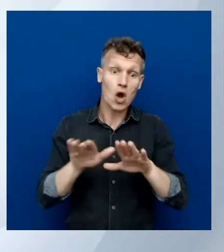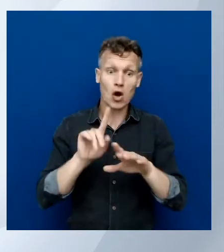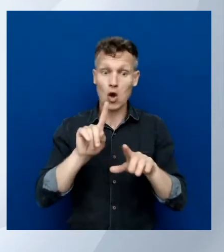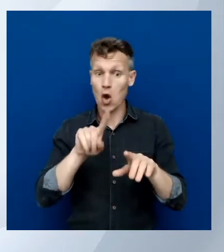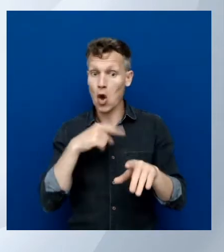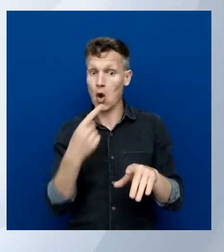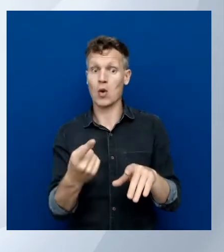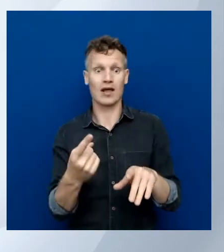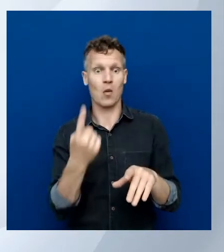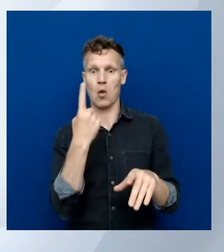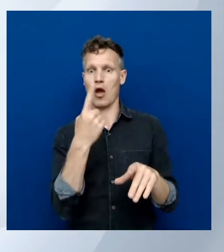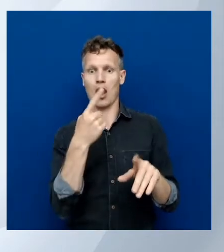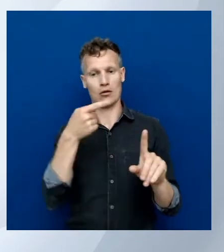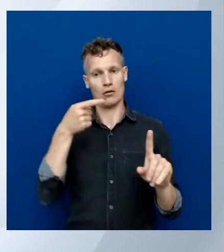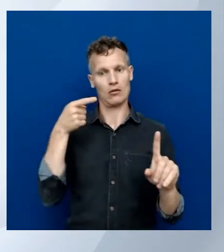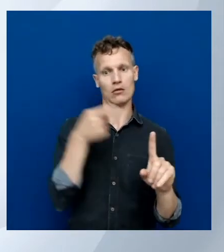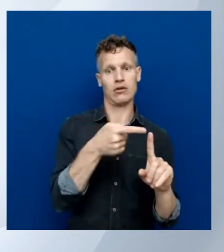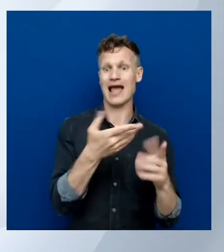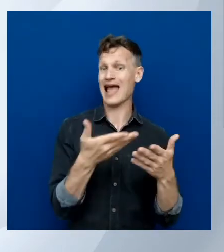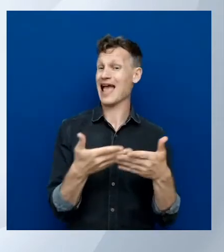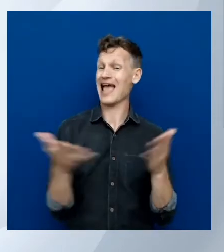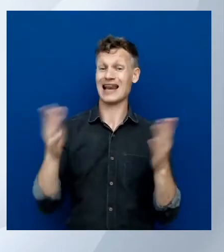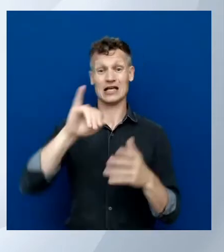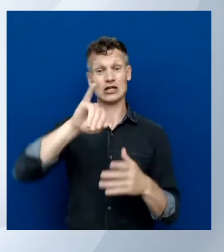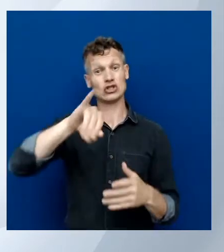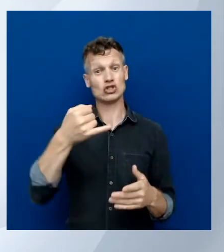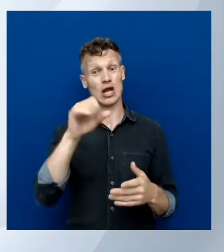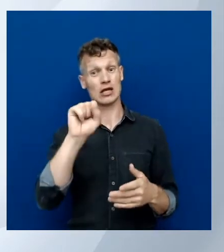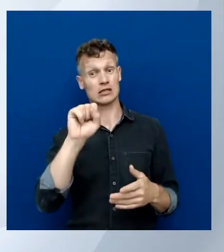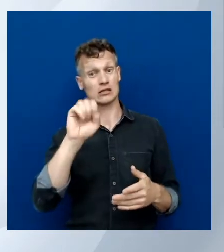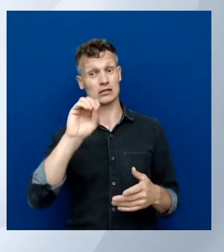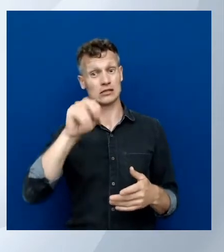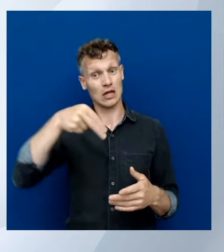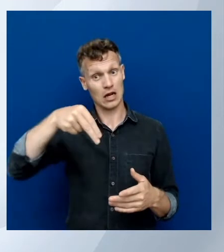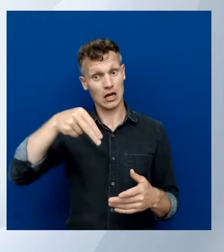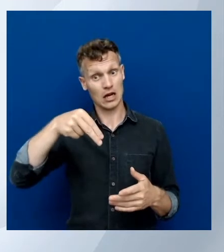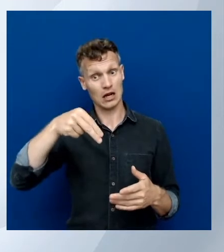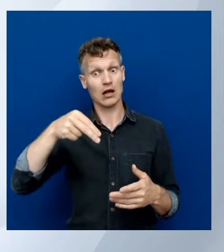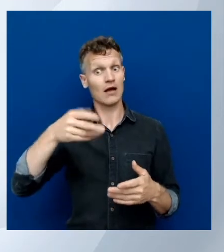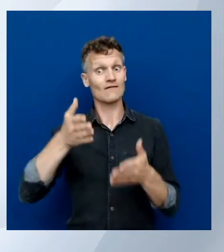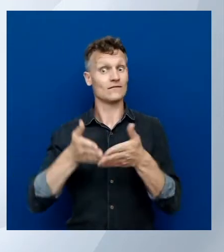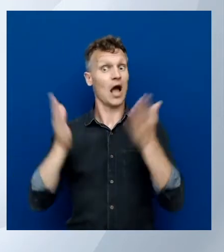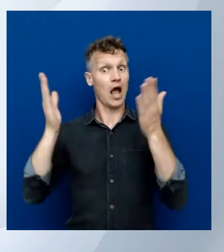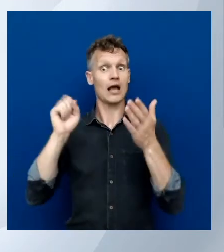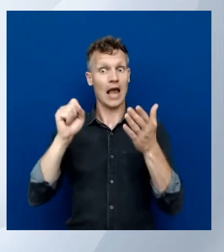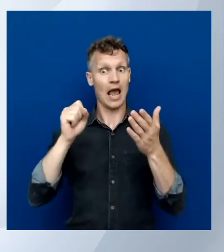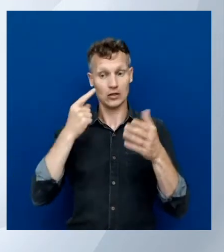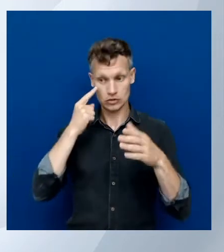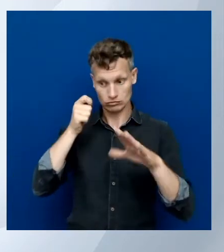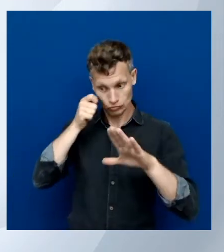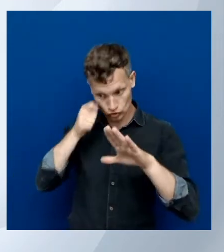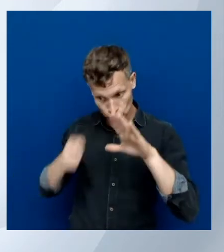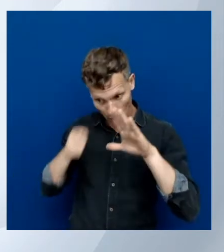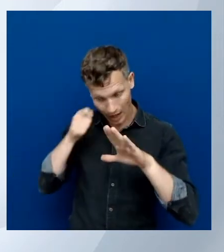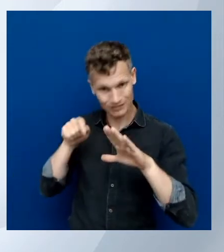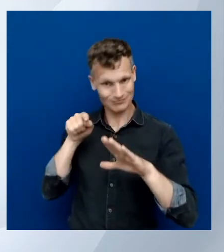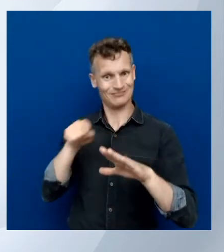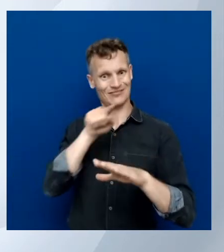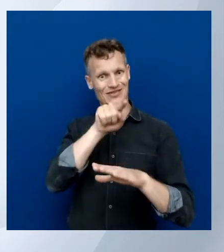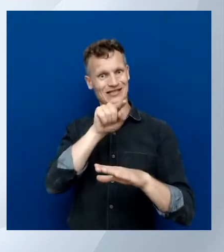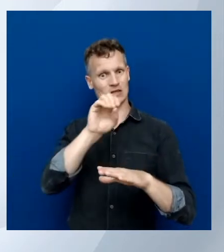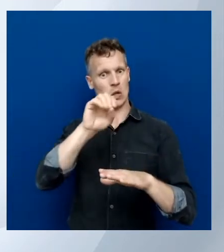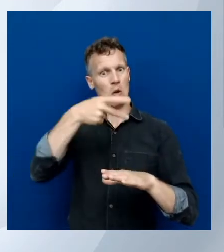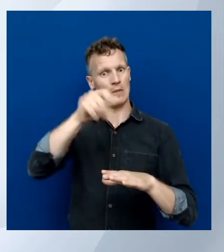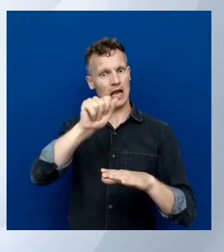JSON-based file with this engine. This engine has